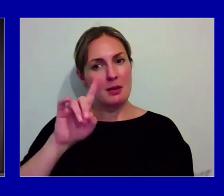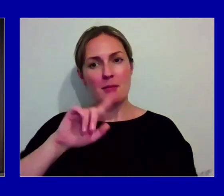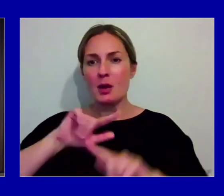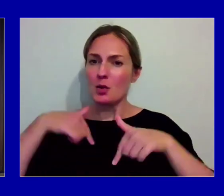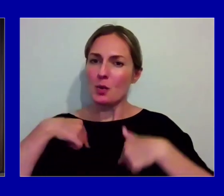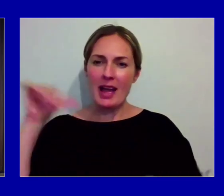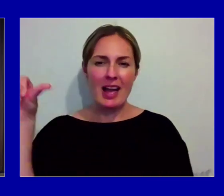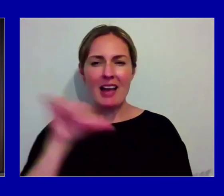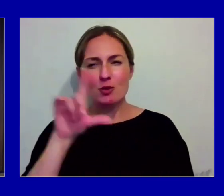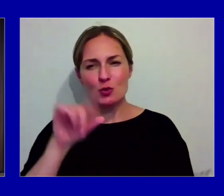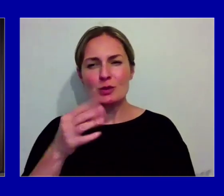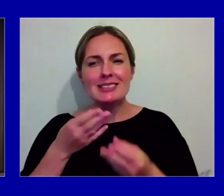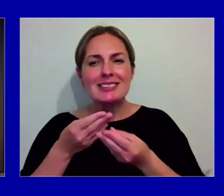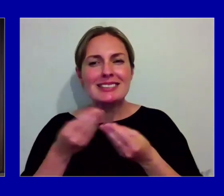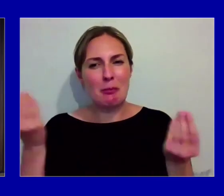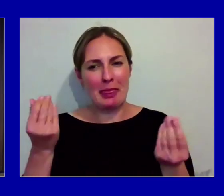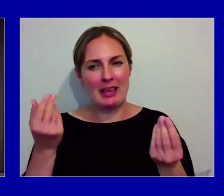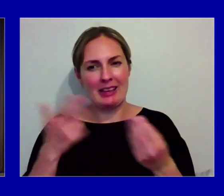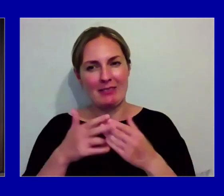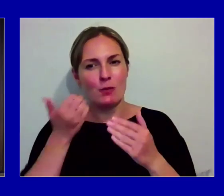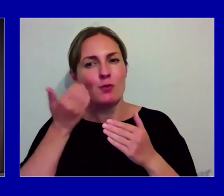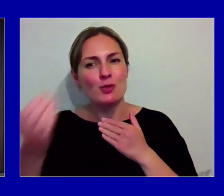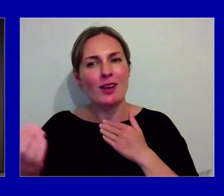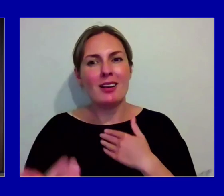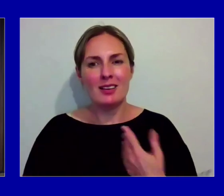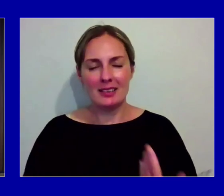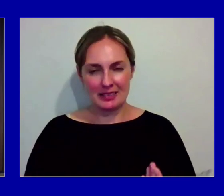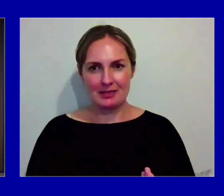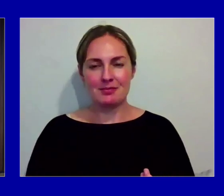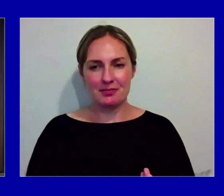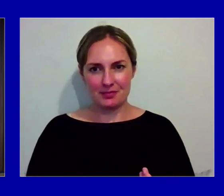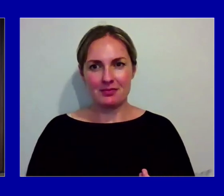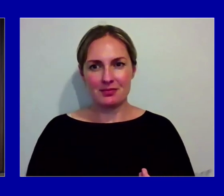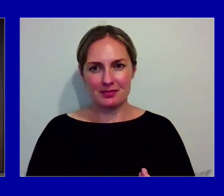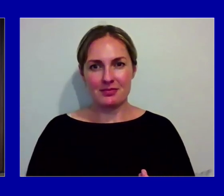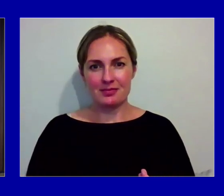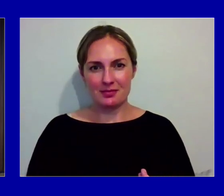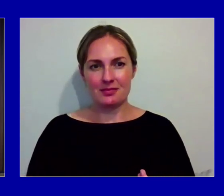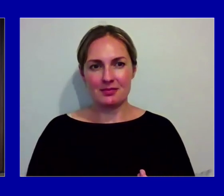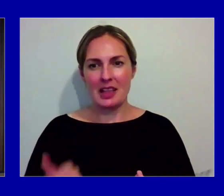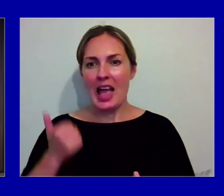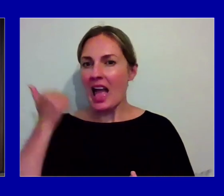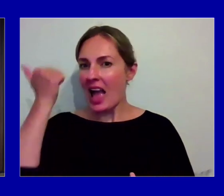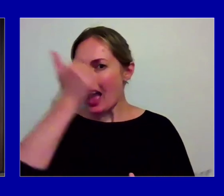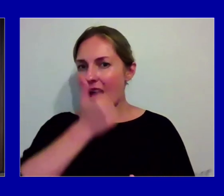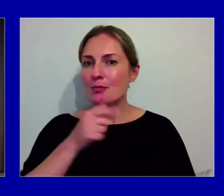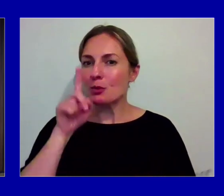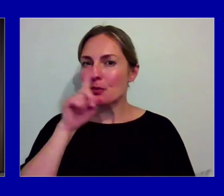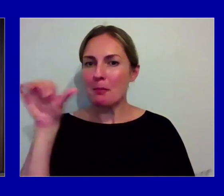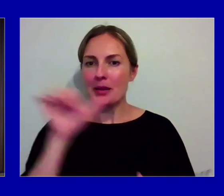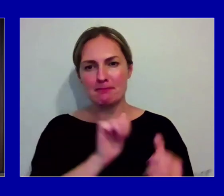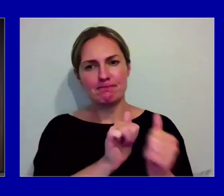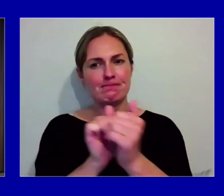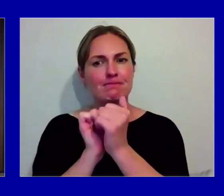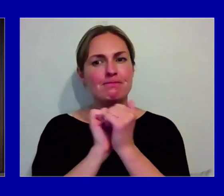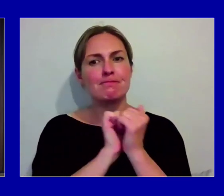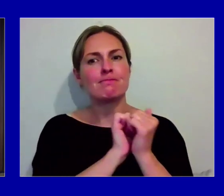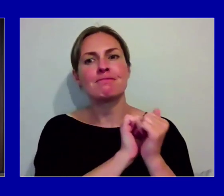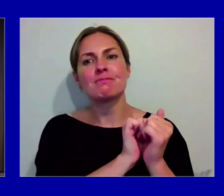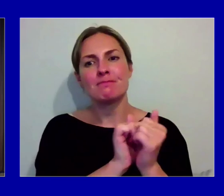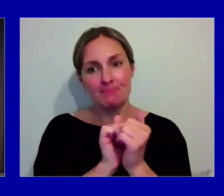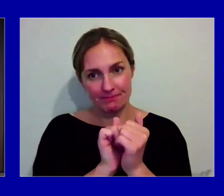to do something about it together. Aboriginal people together, but then we have to turn to our